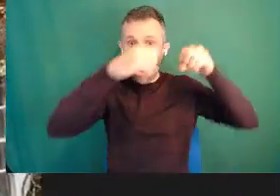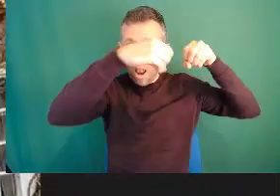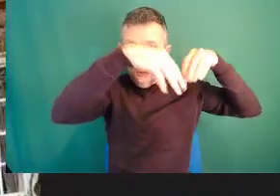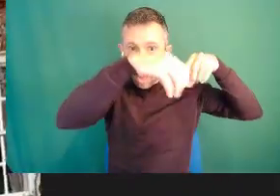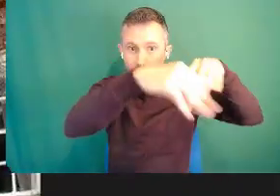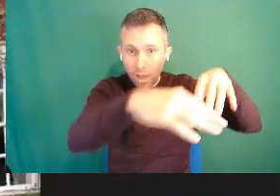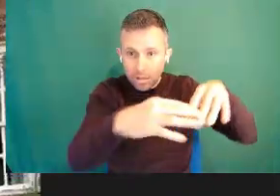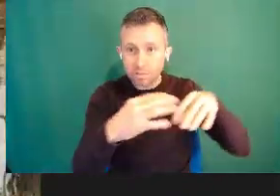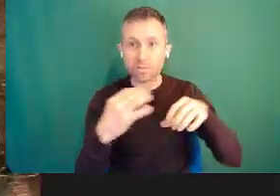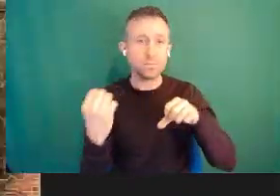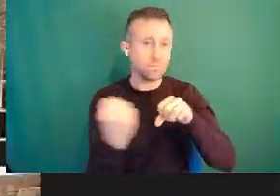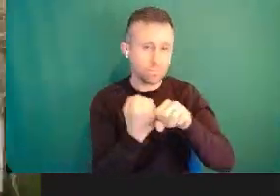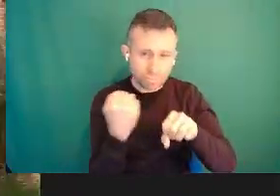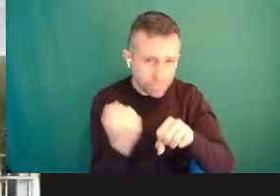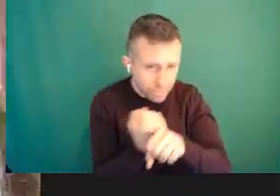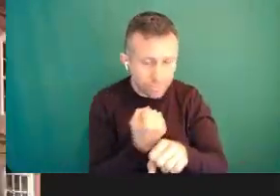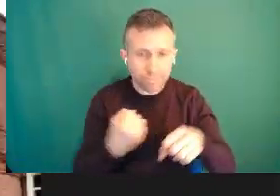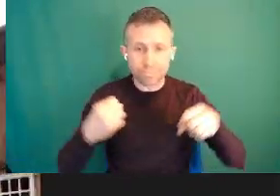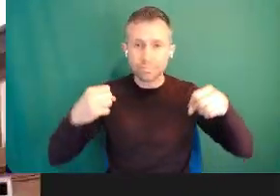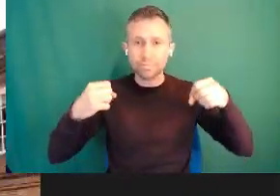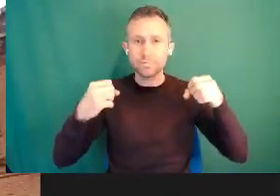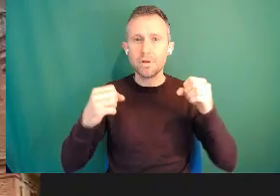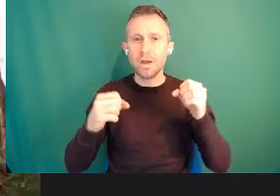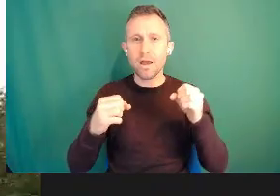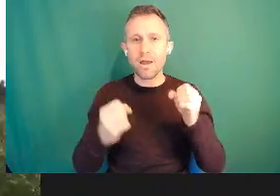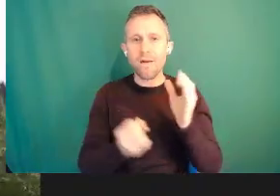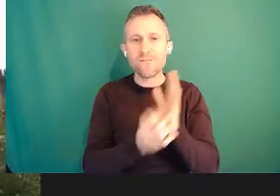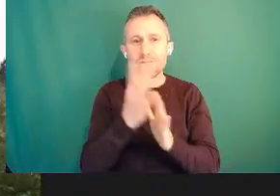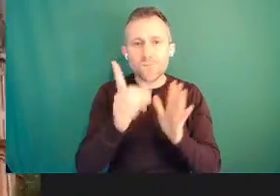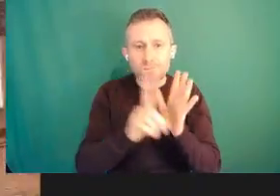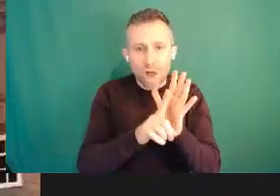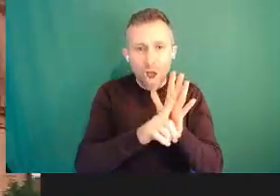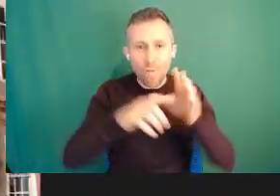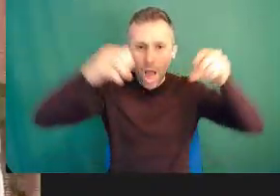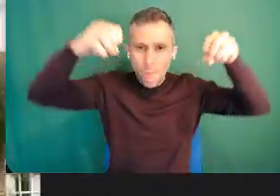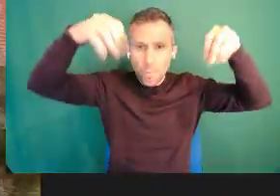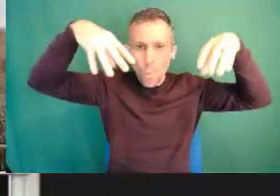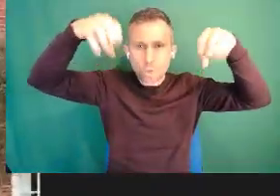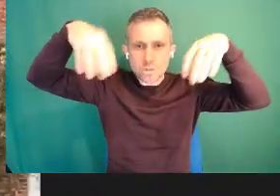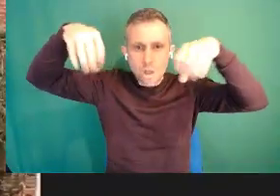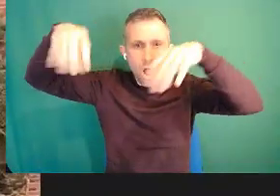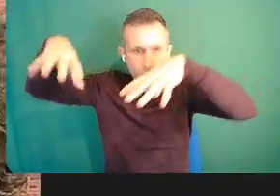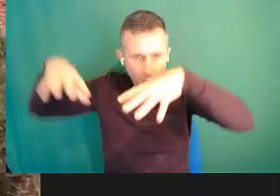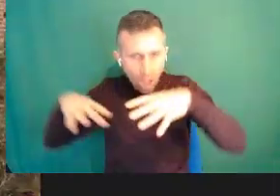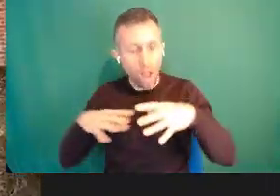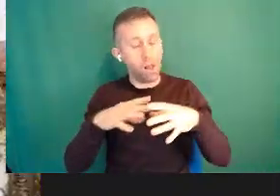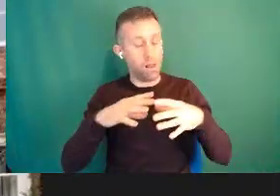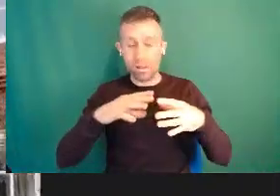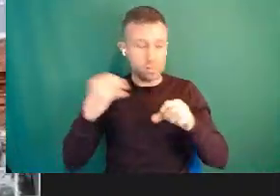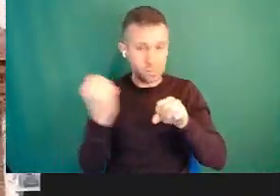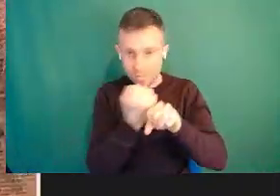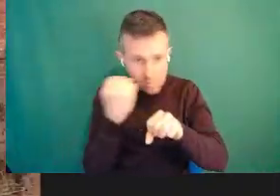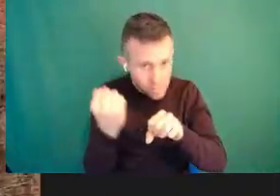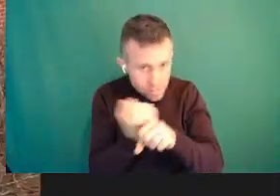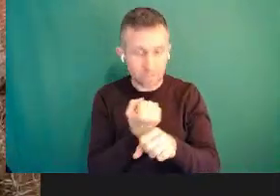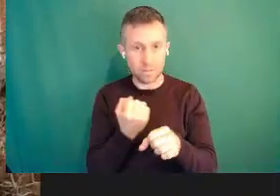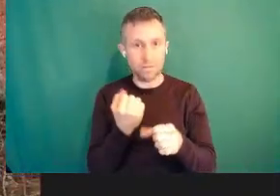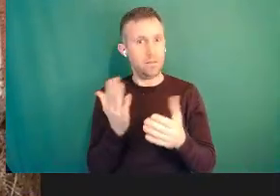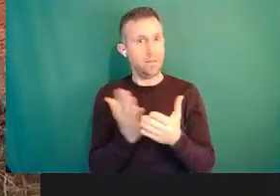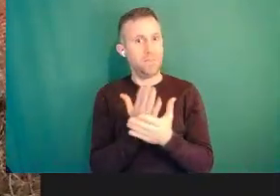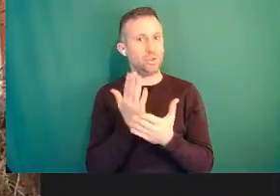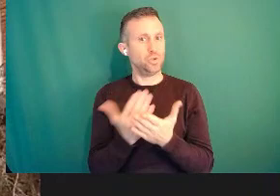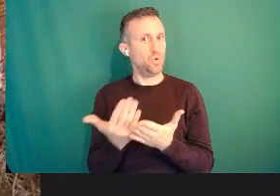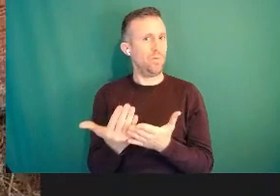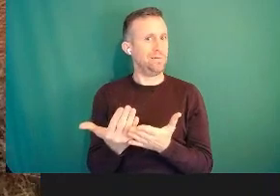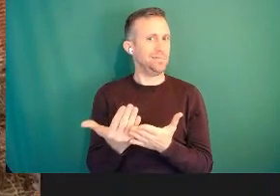toilets, fire exits, all sorts of things like that. To make it a safe and welcoming place for people to come visit. But we are still